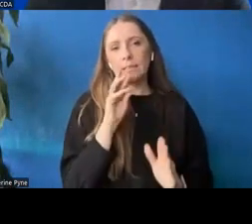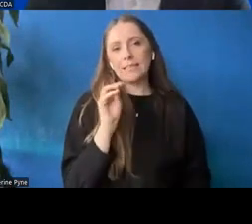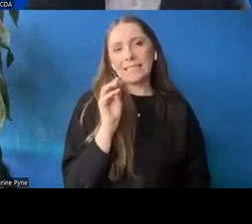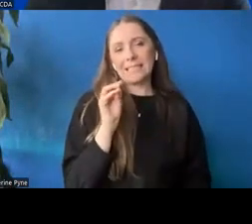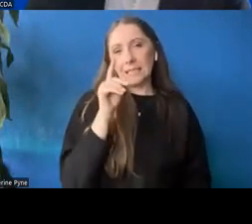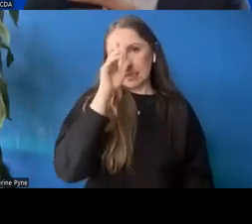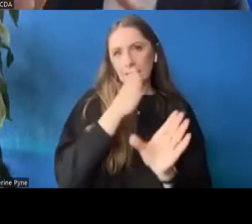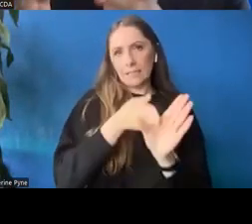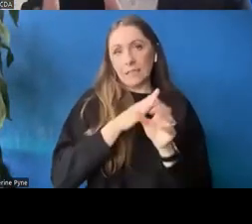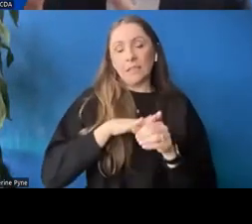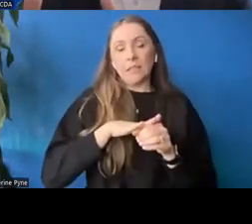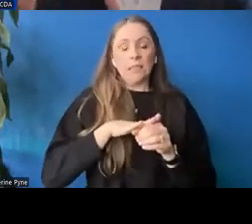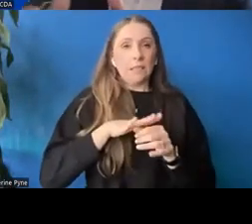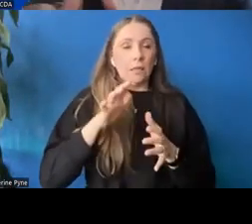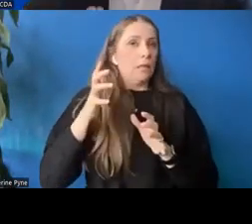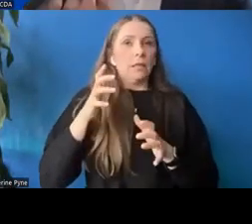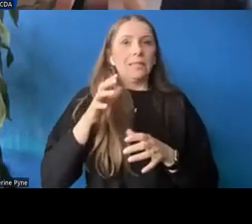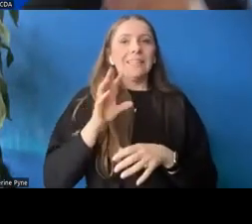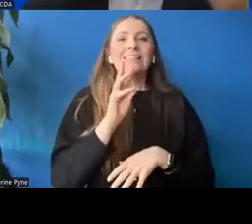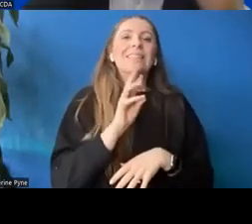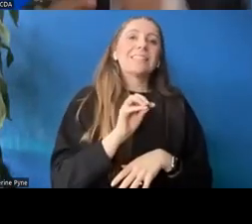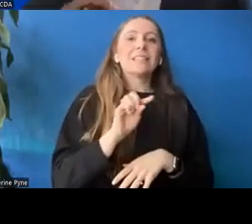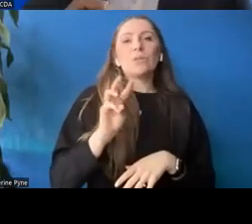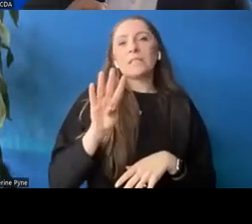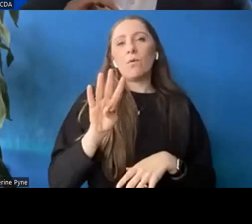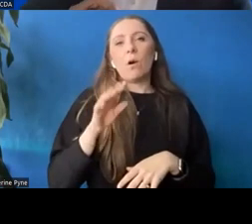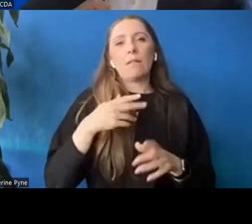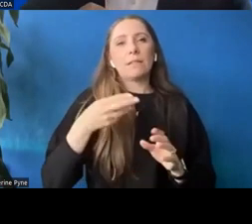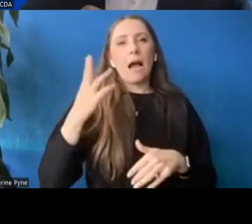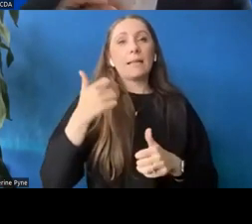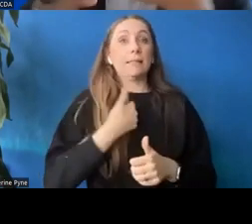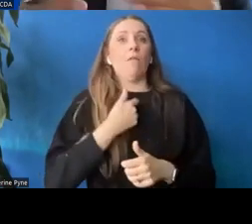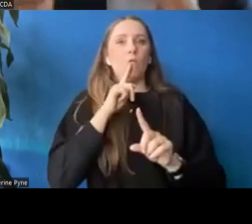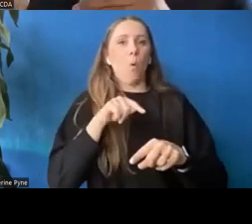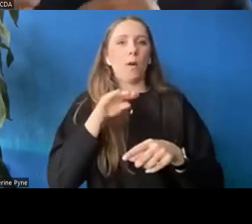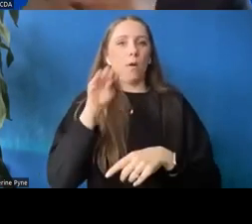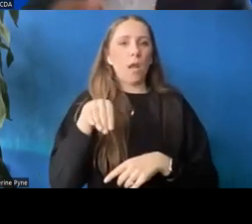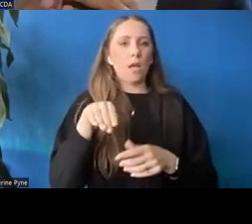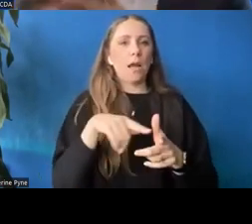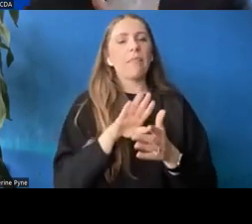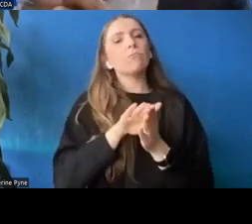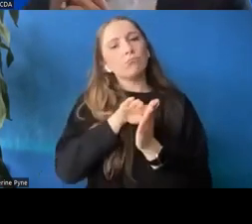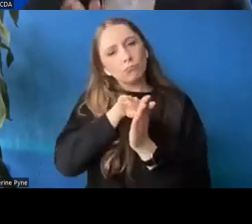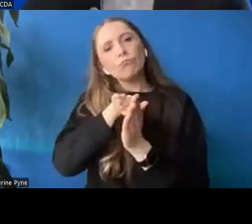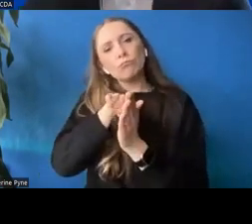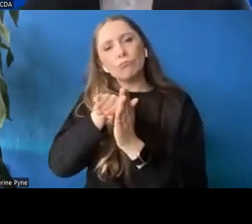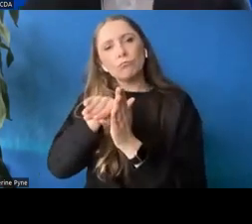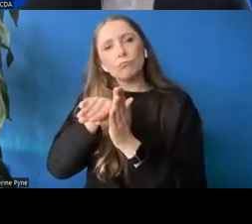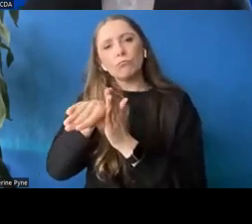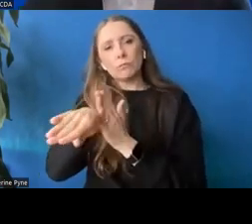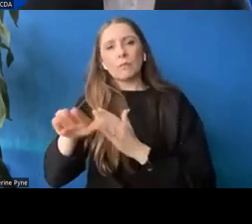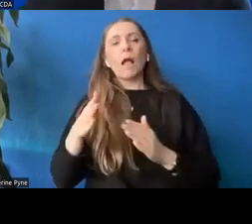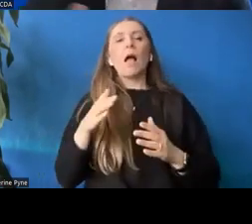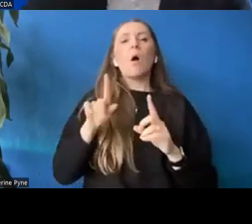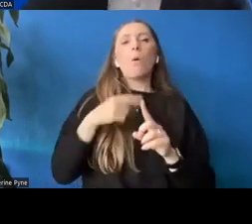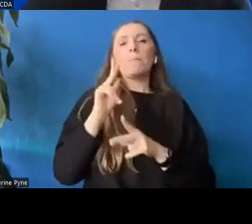psychological distress, folks in that 60 to 64 age group have the highest self-reported rate. Then it starts going down, especially when folks are over 70 years